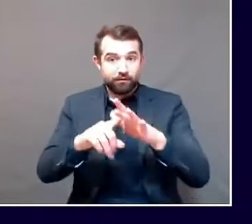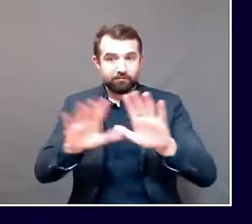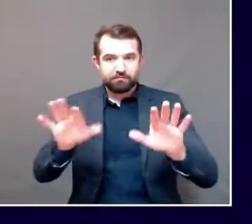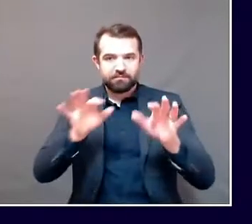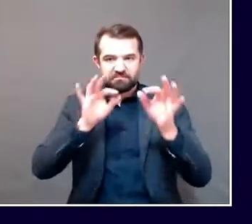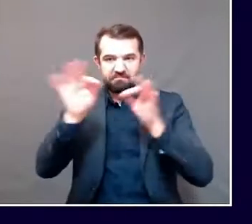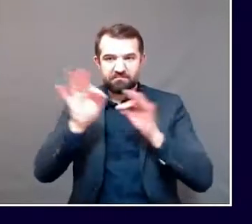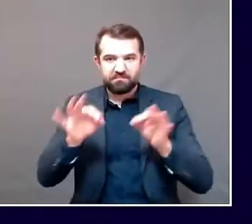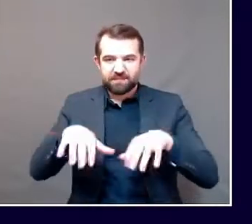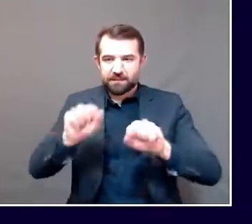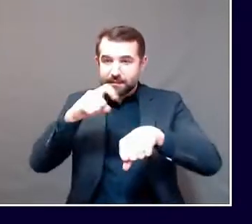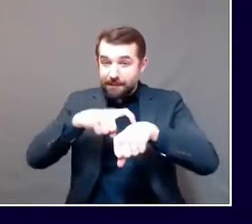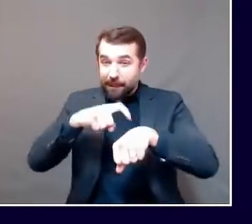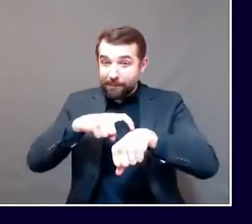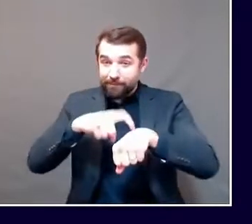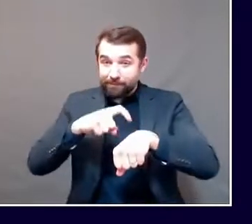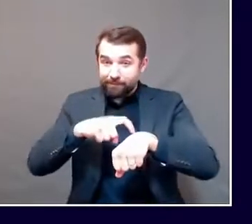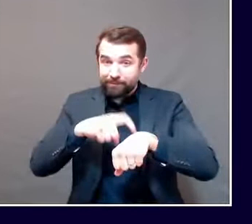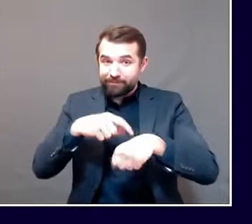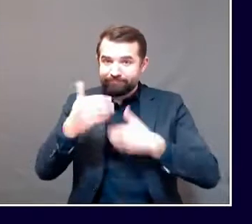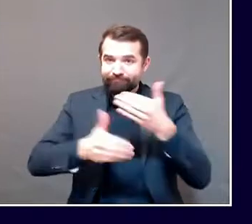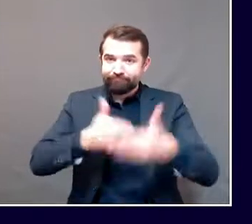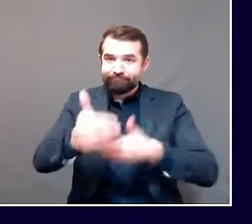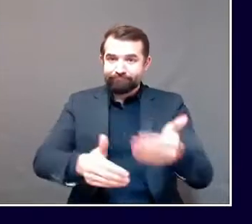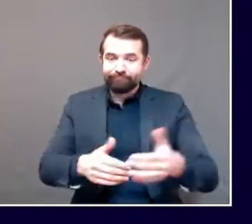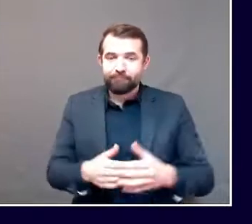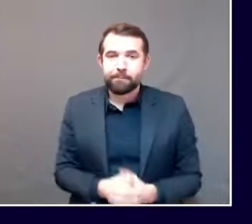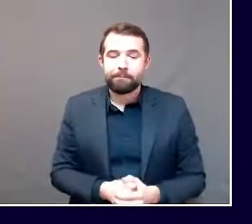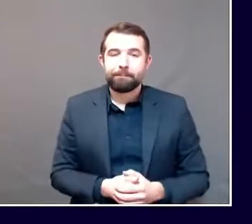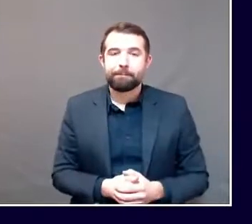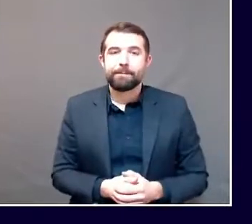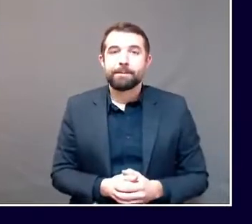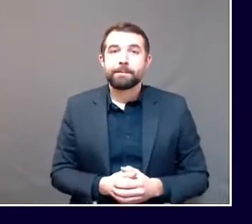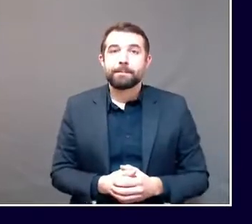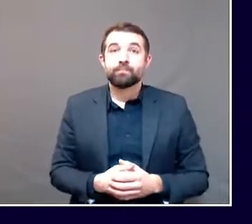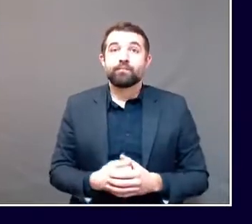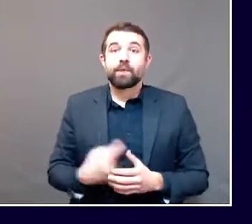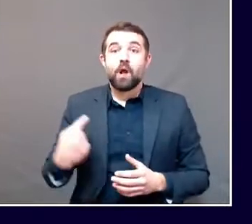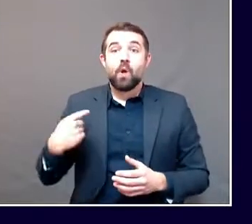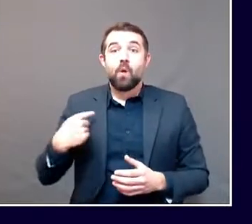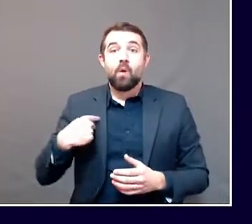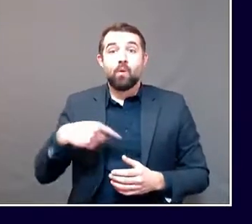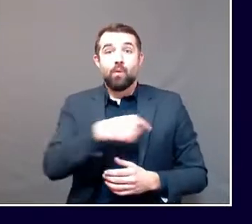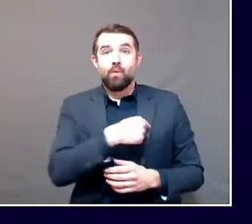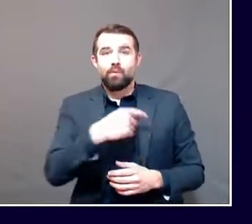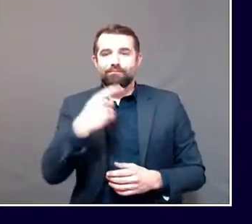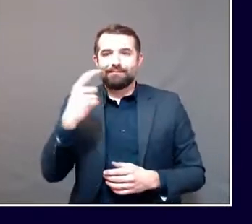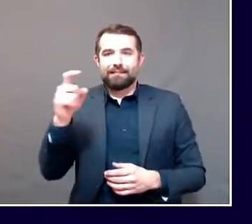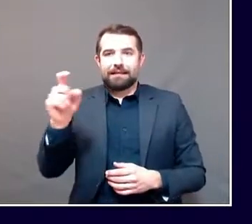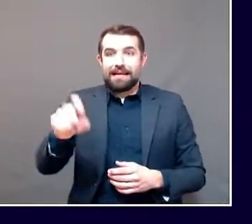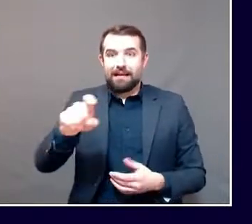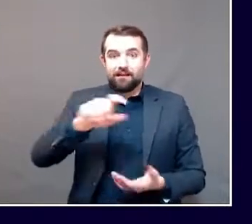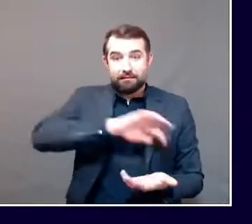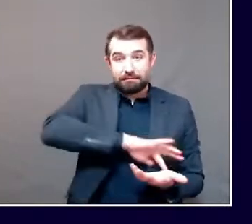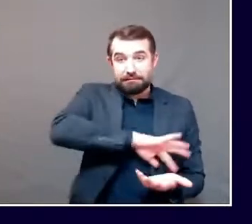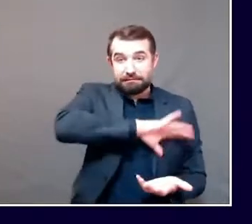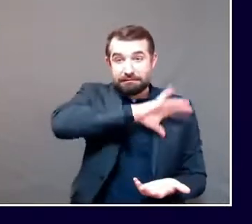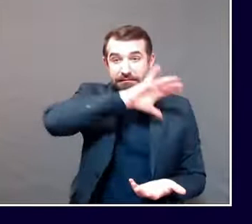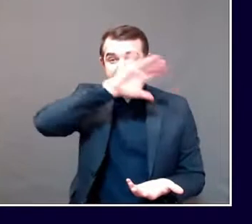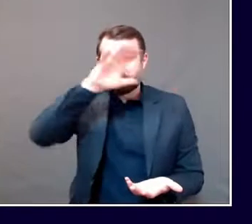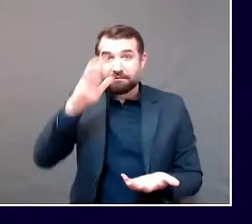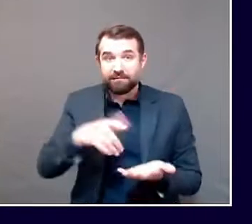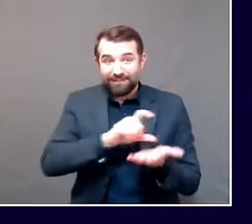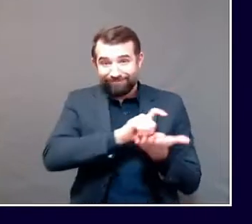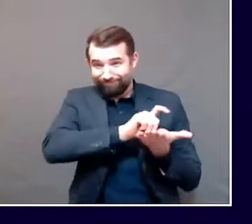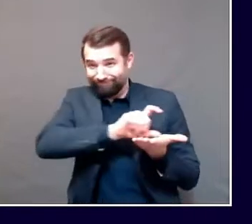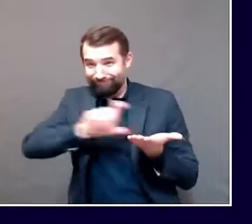now, we are receiving nowhere near the vaccine that we would need to be able to offer vaccine across the state in